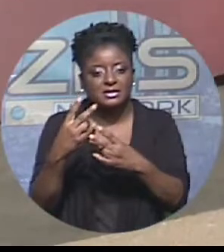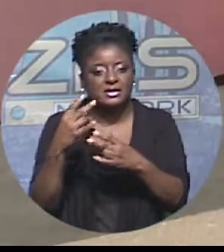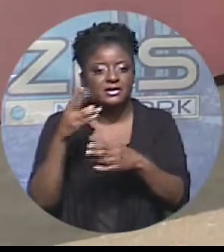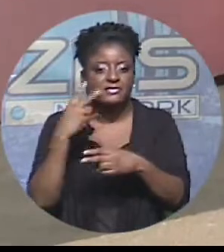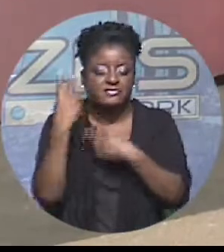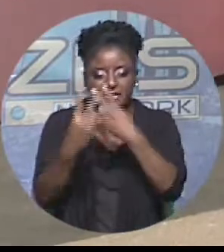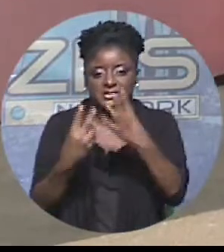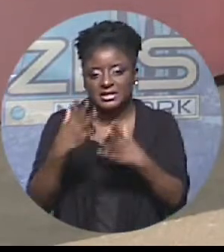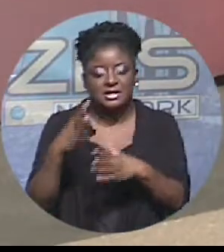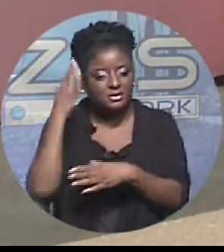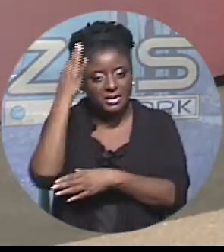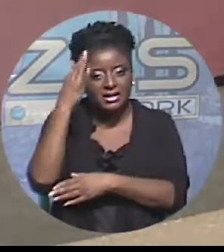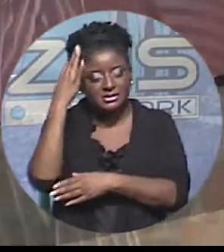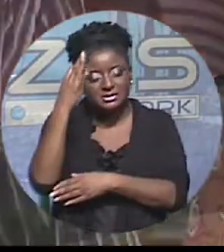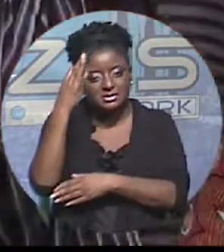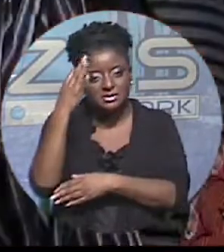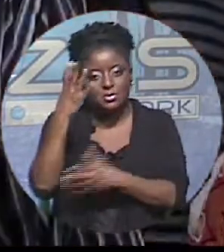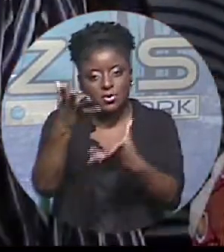hope for a great future.